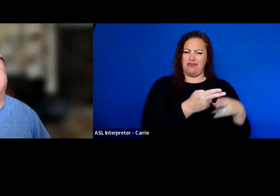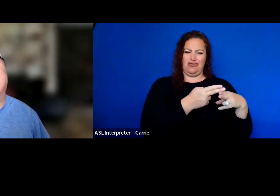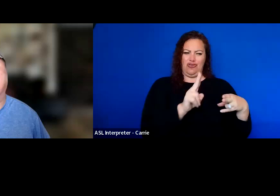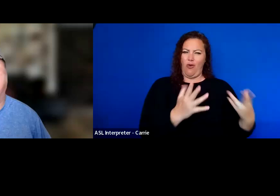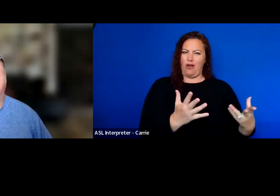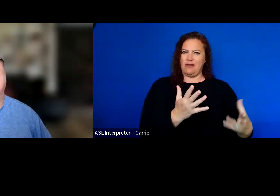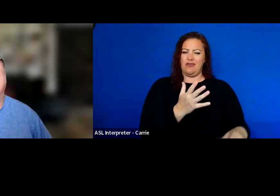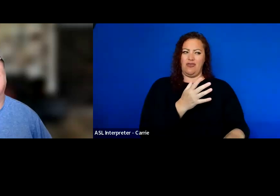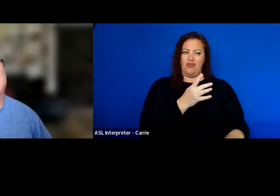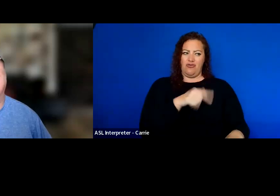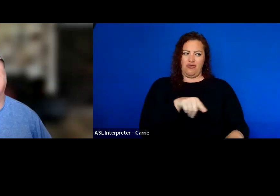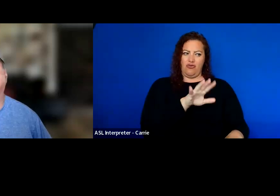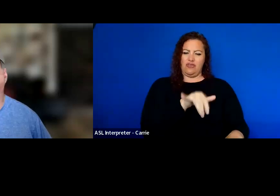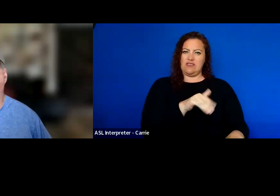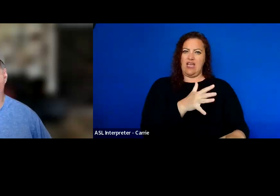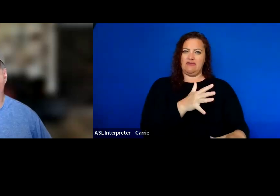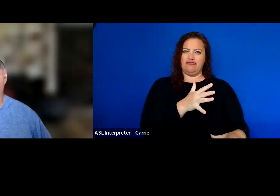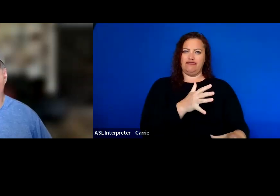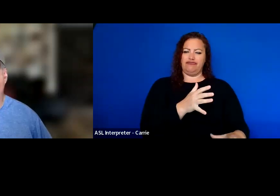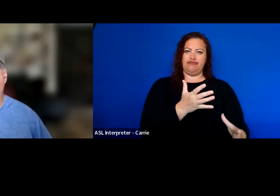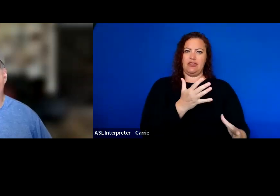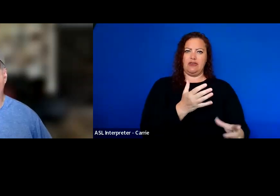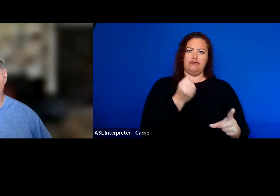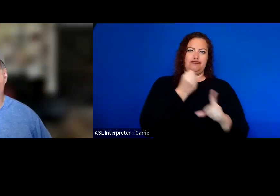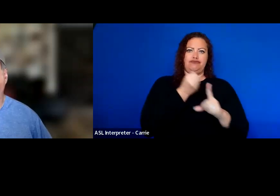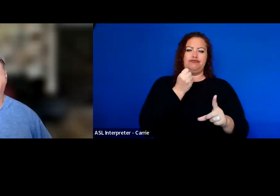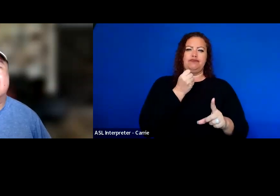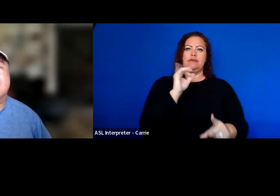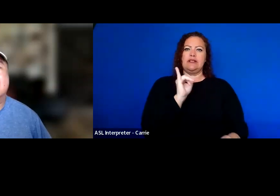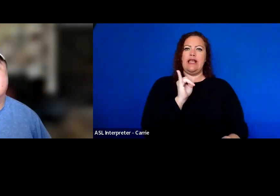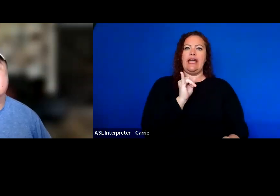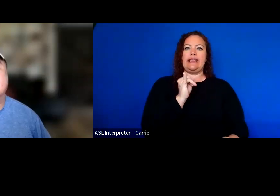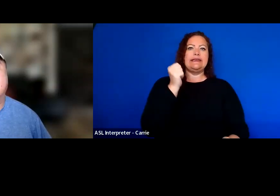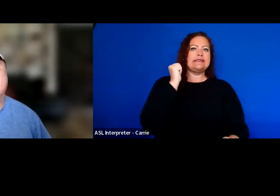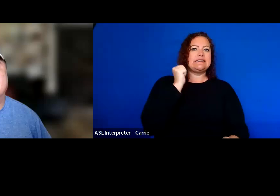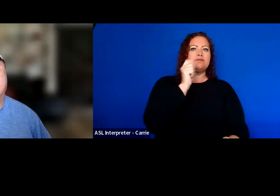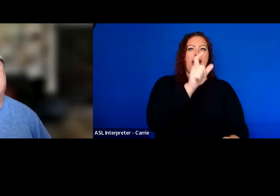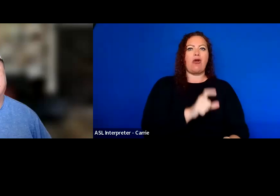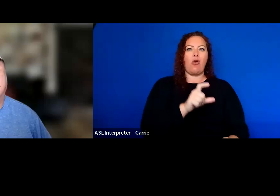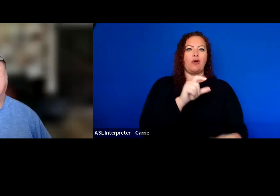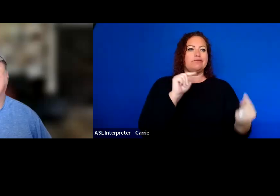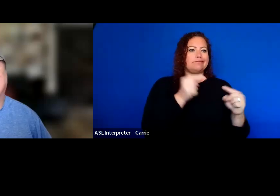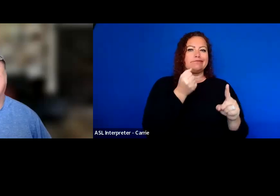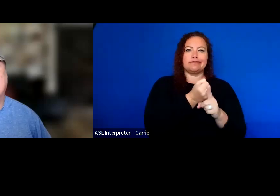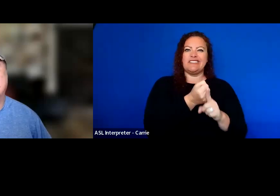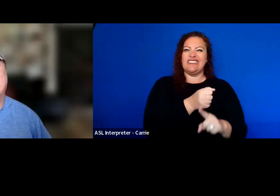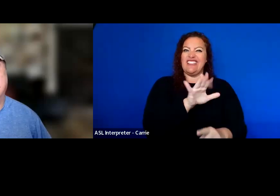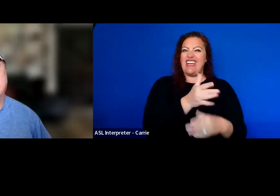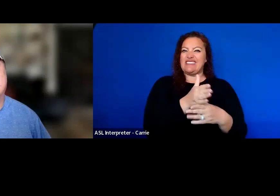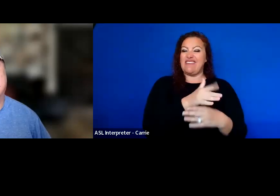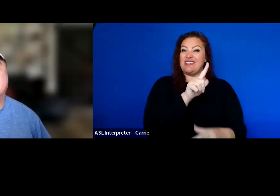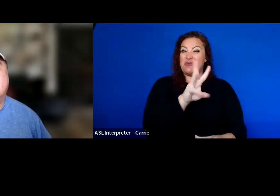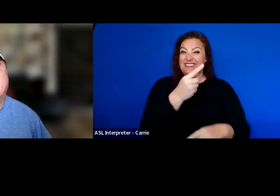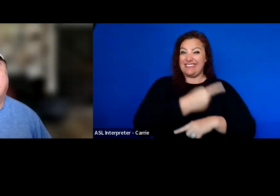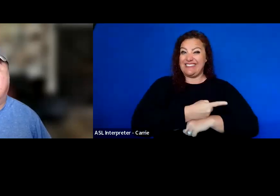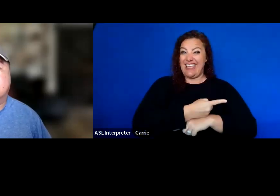for those who acquire a disability like spinal cord injury. We're averaging 26 days in rehab. That's a huge